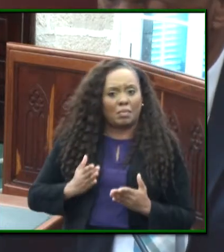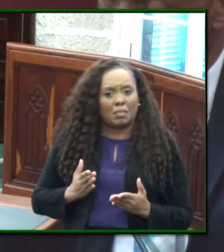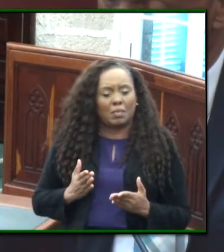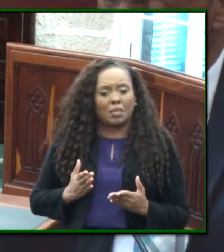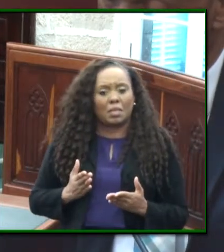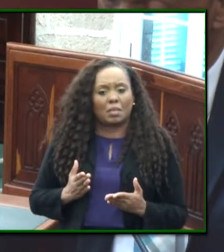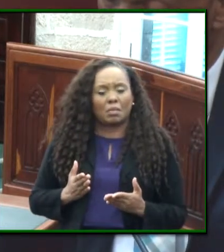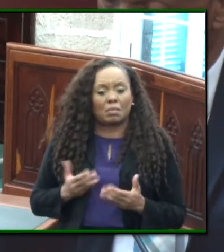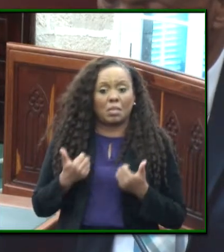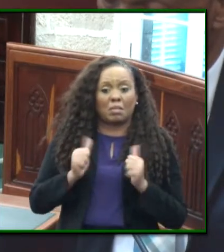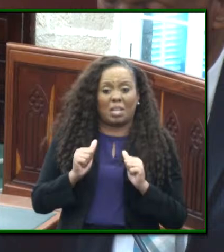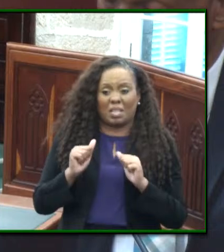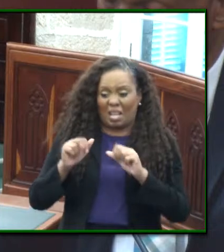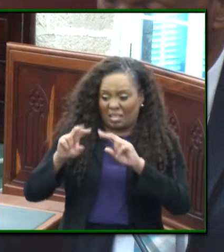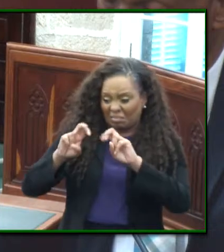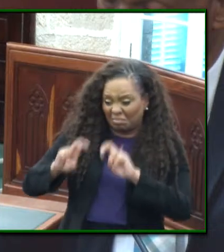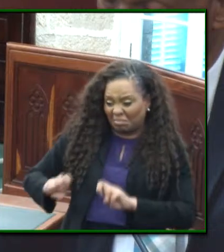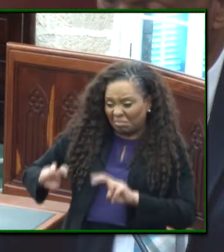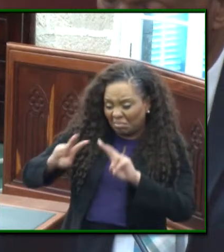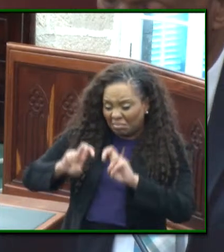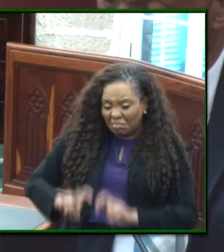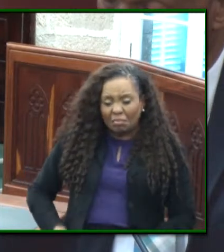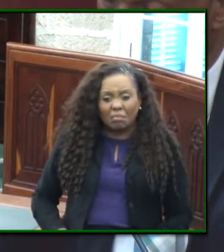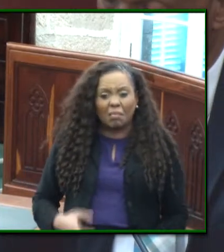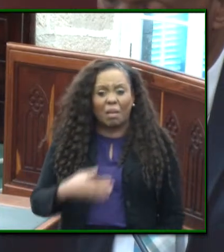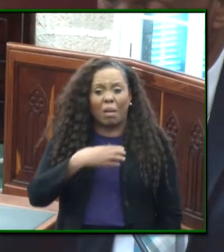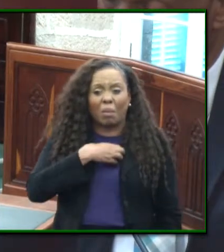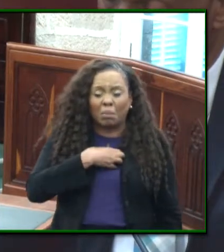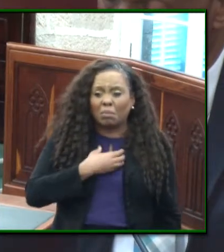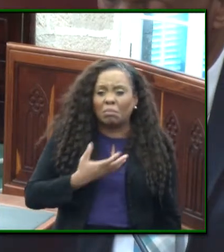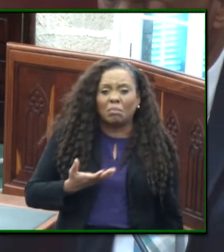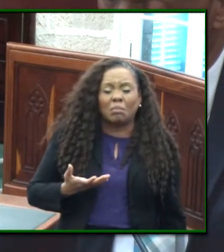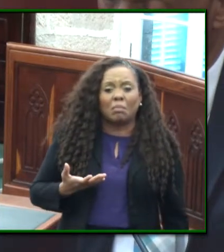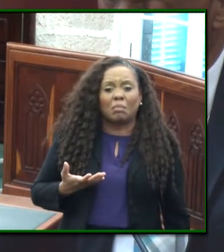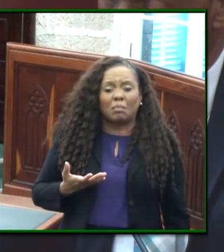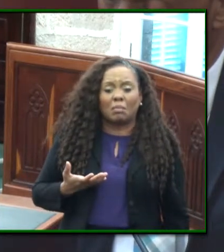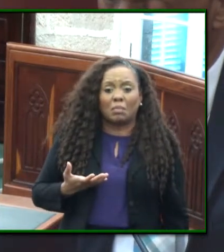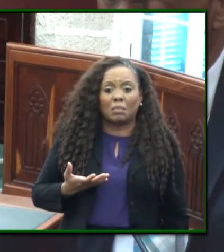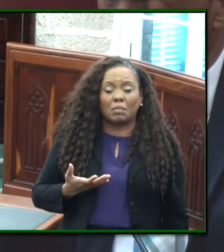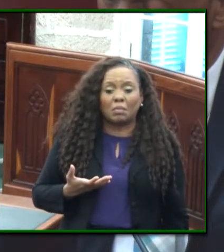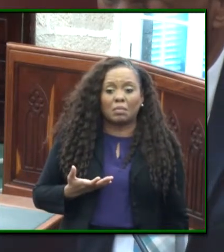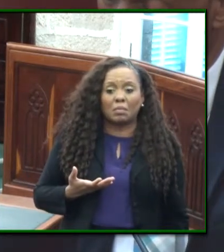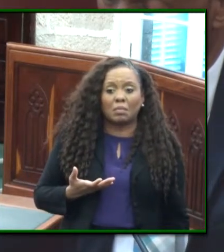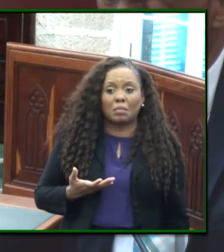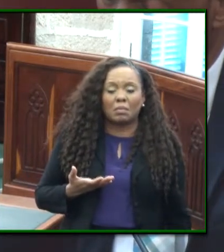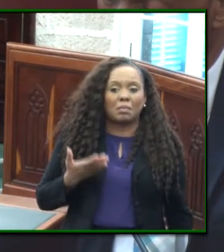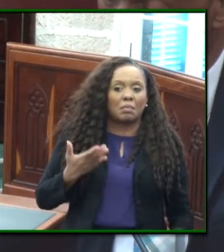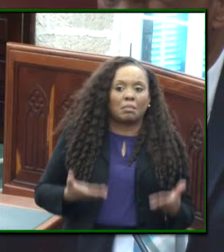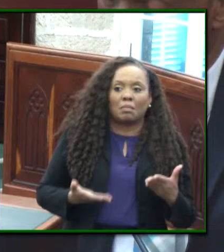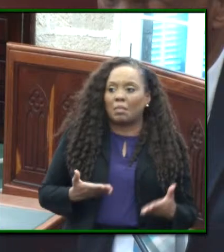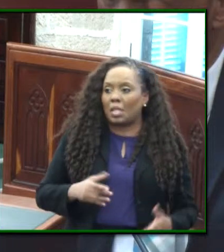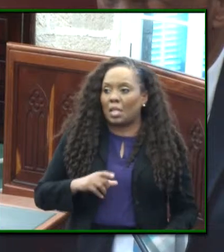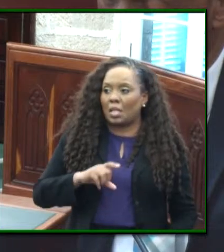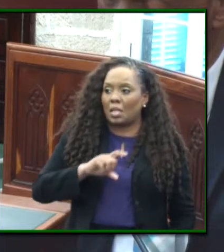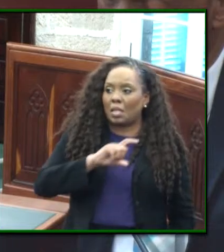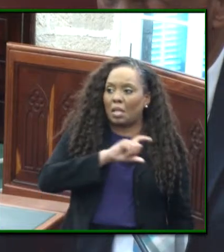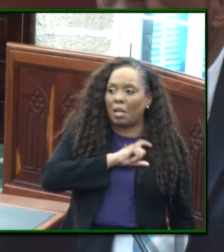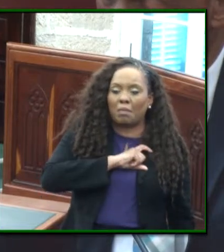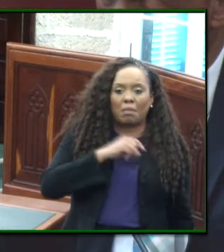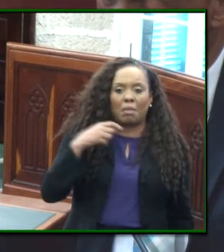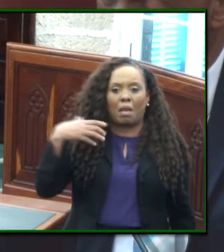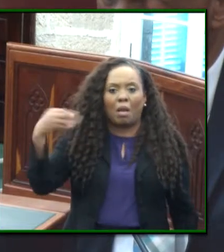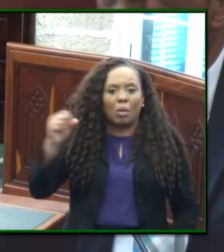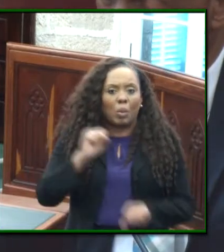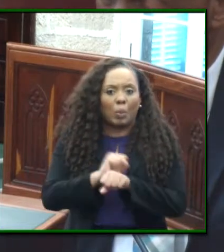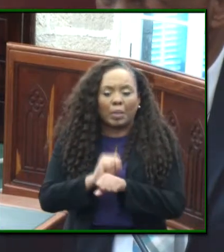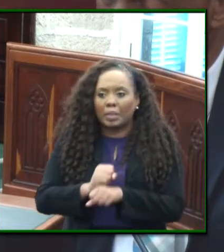trying to investigate a complaint. The police officer is on duty, so you can't